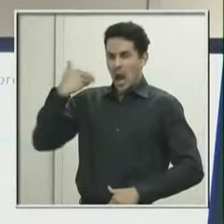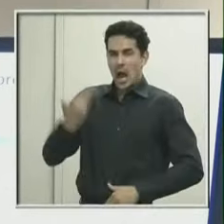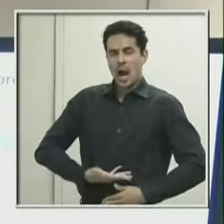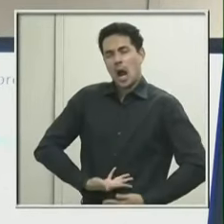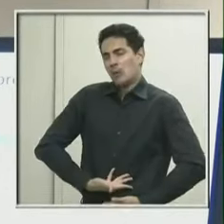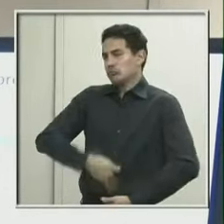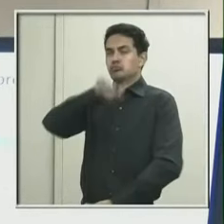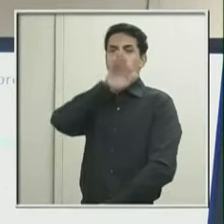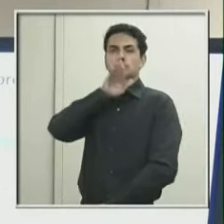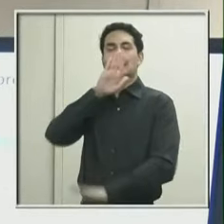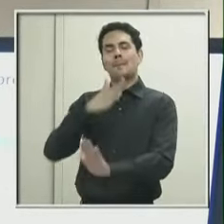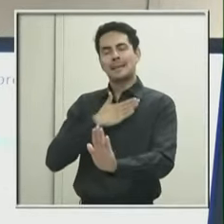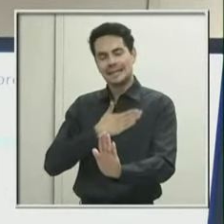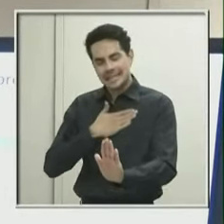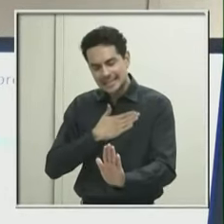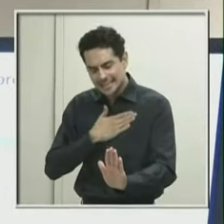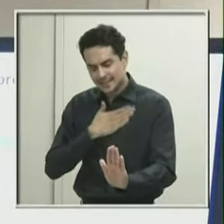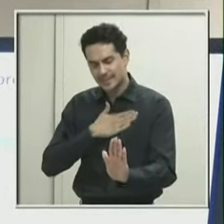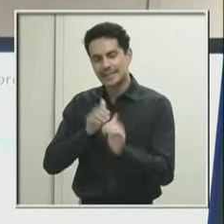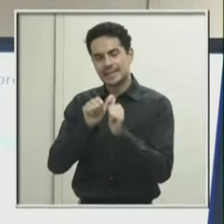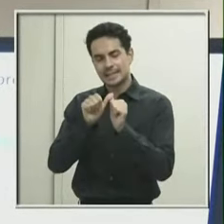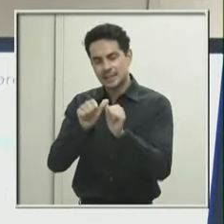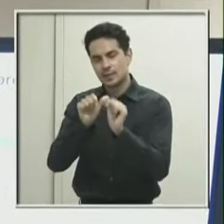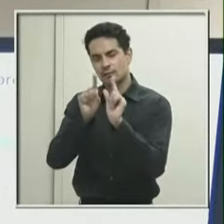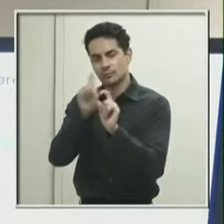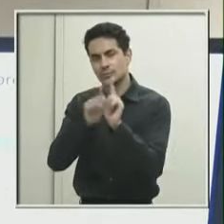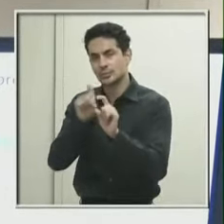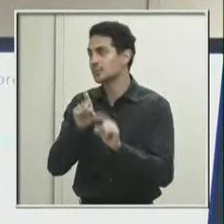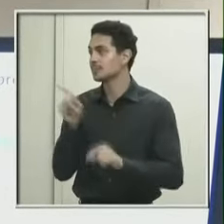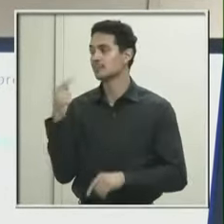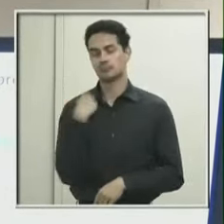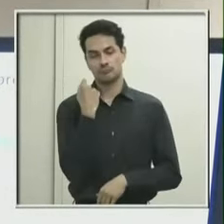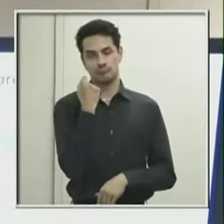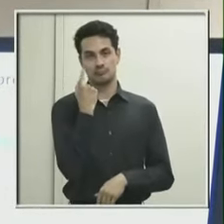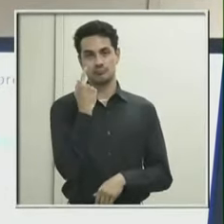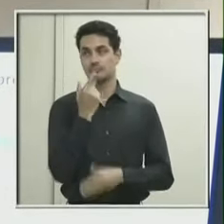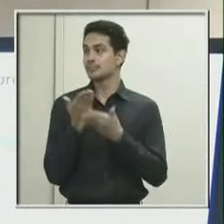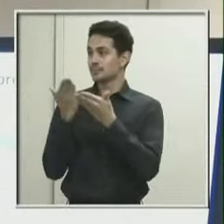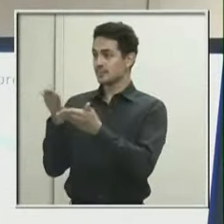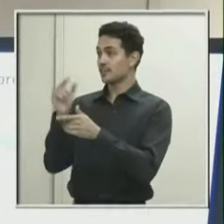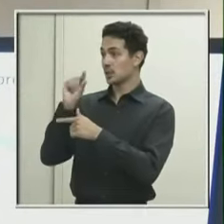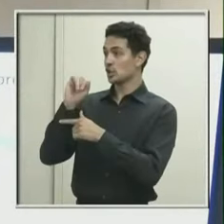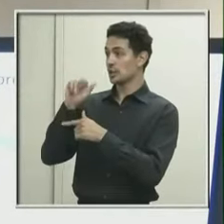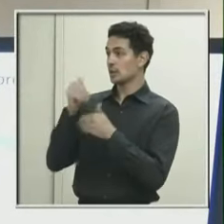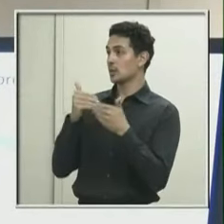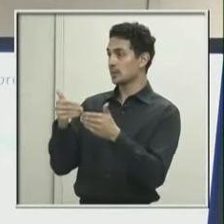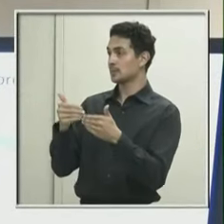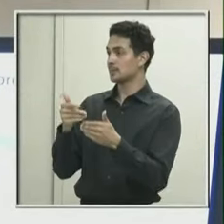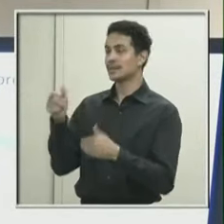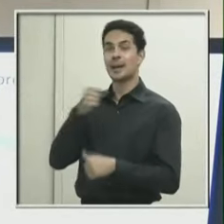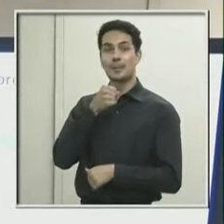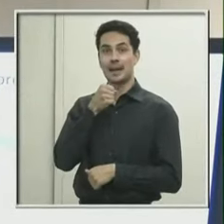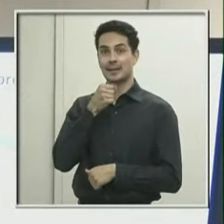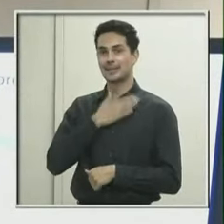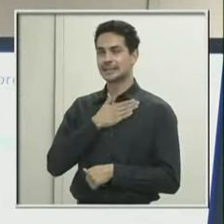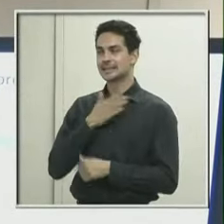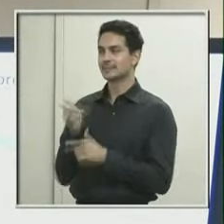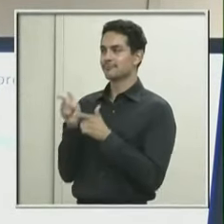really please continue to answer questions. Understood. Gina, you can go ahead and ask your question.